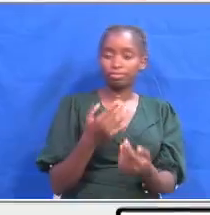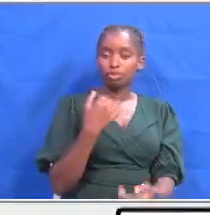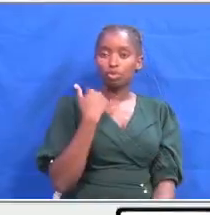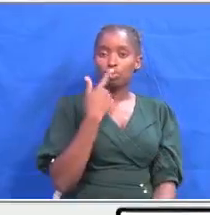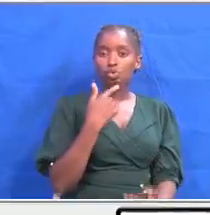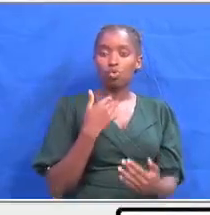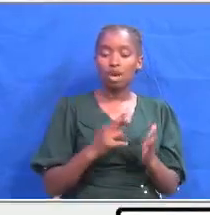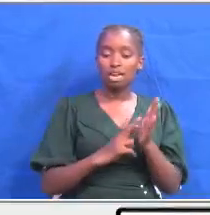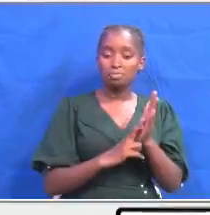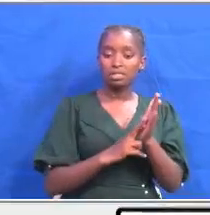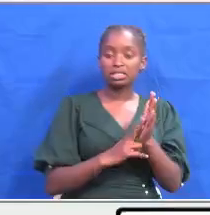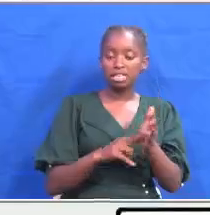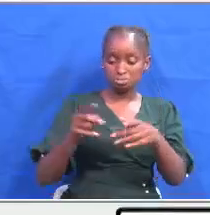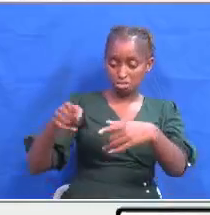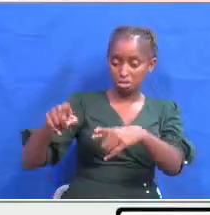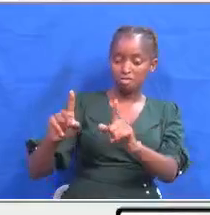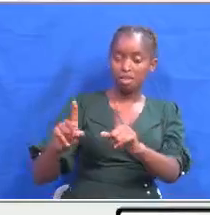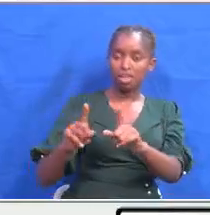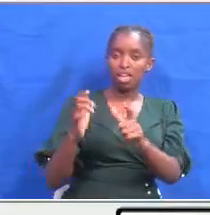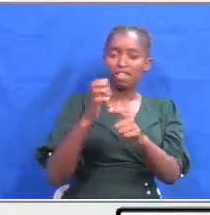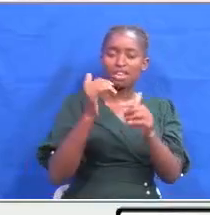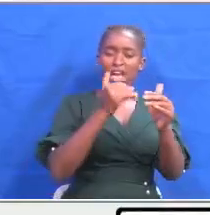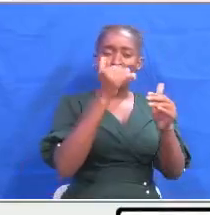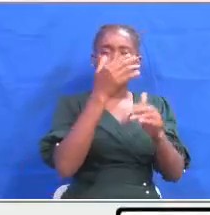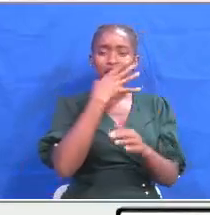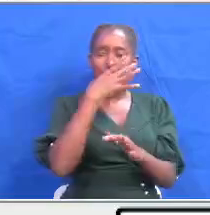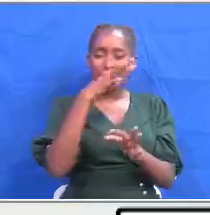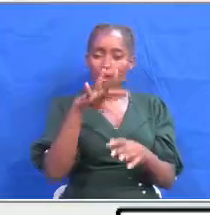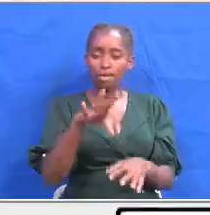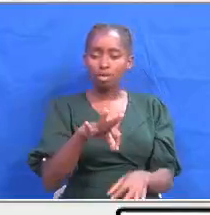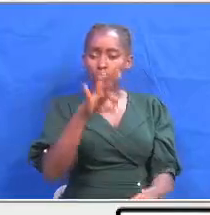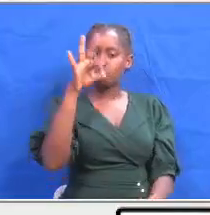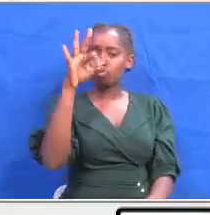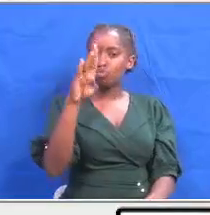he represent? Mm-hmm. Besides the fact that he was elected by